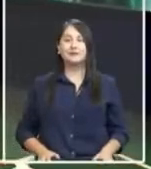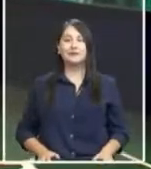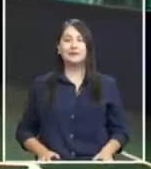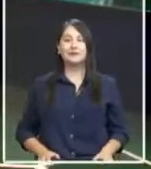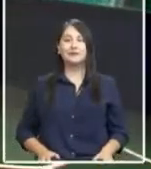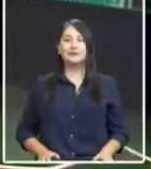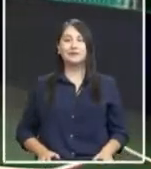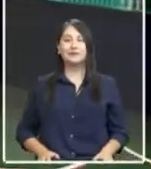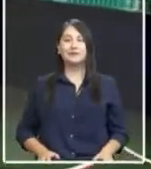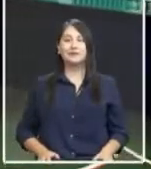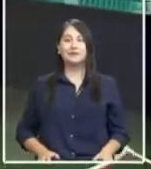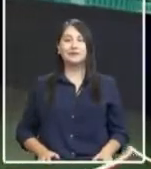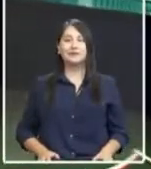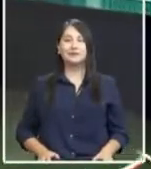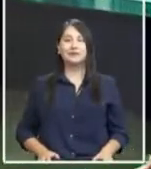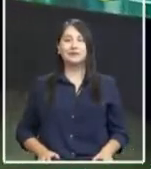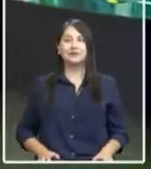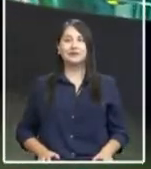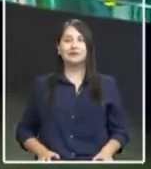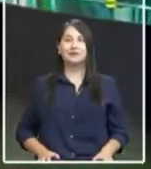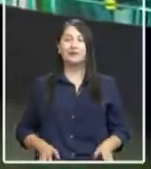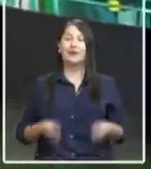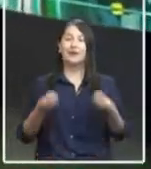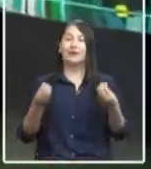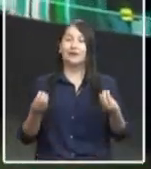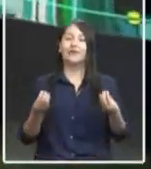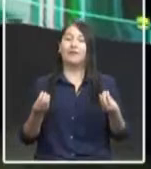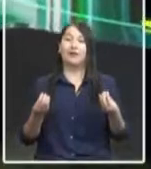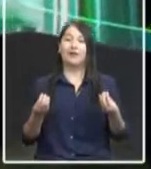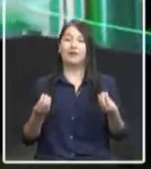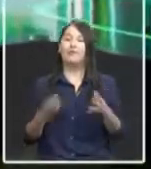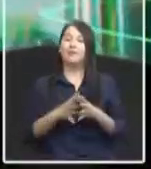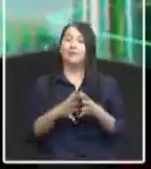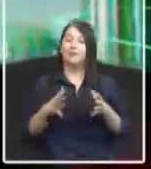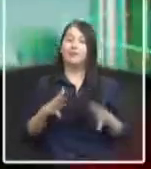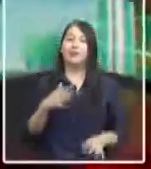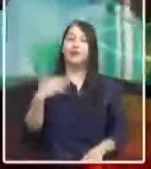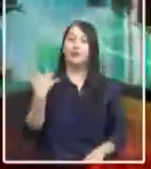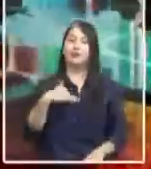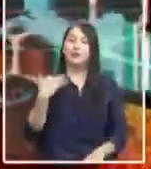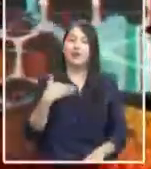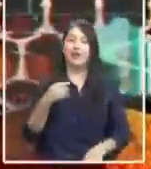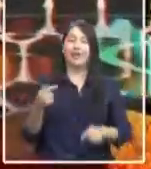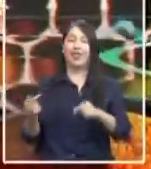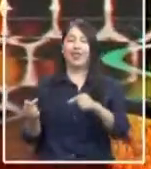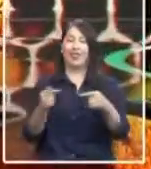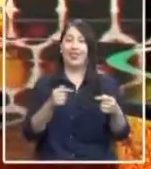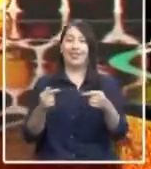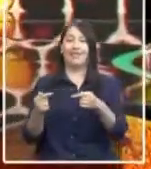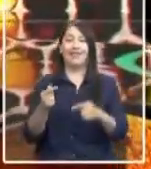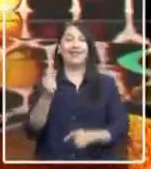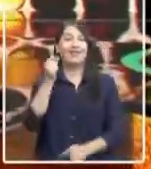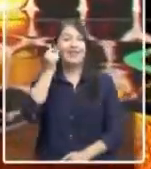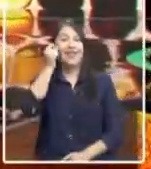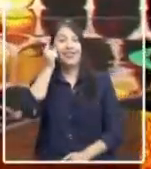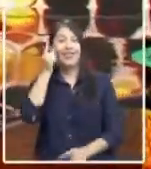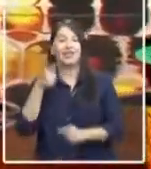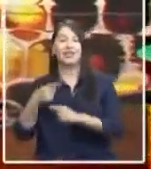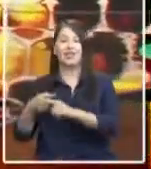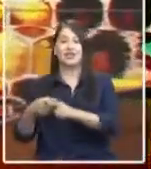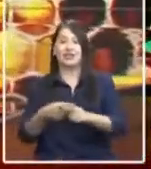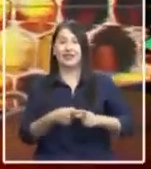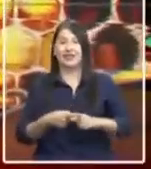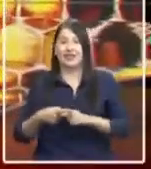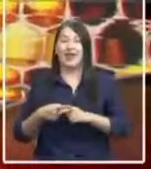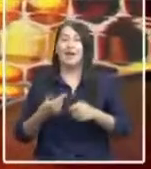Yashanov. Bueno, sin duda muy importante el debate de la comprensión de la sociedad para entender